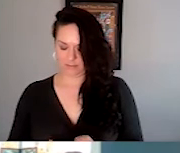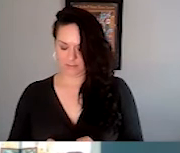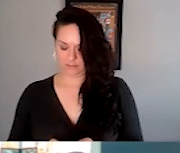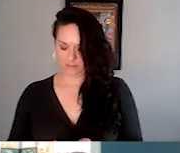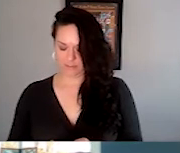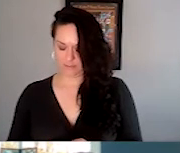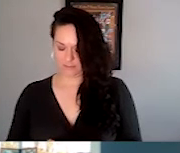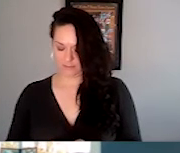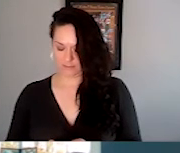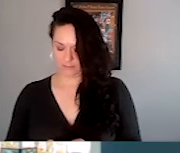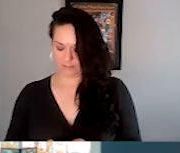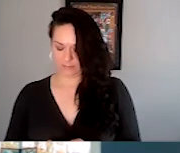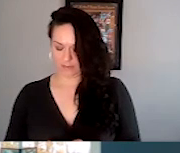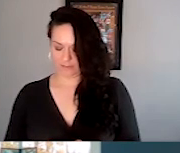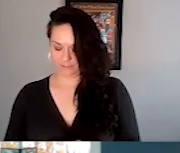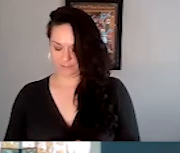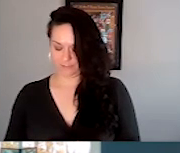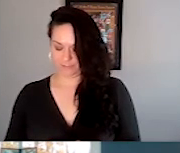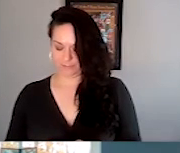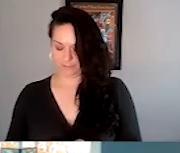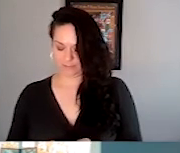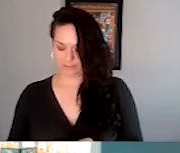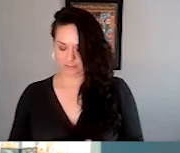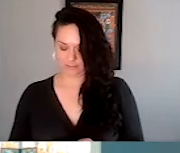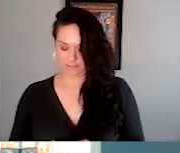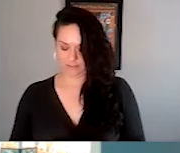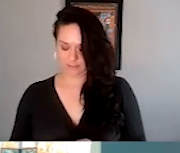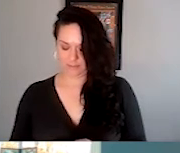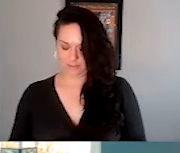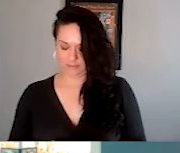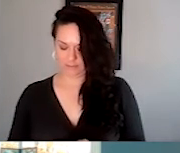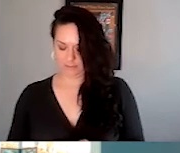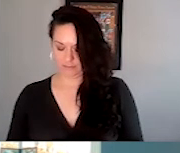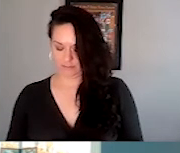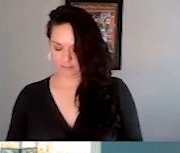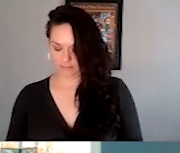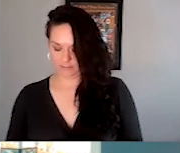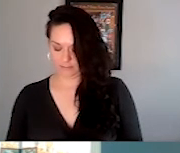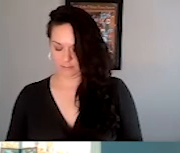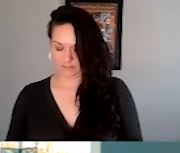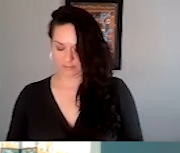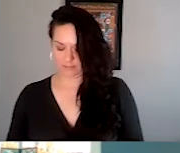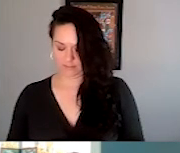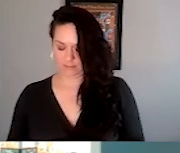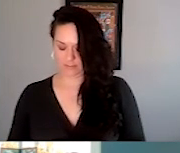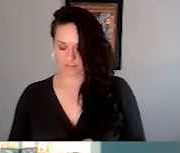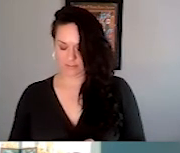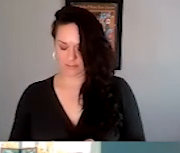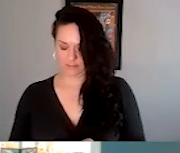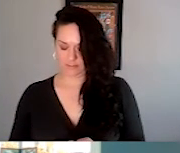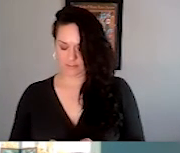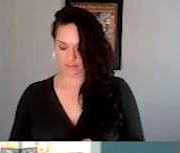through the state legislature and made it illegal. Others have done it through a regulatory process in the state to try